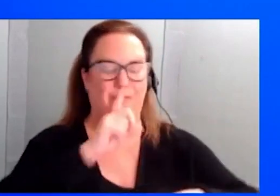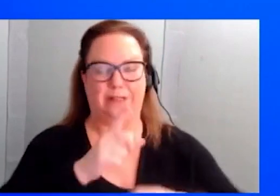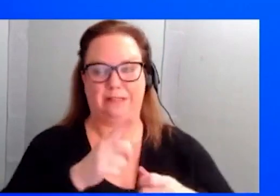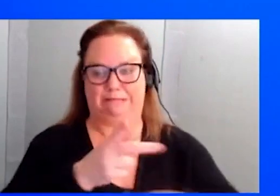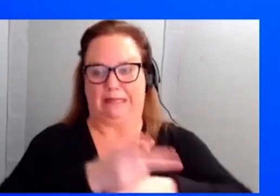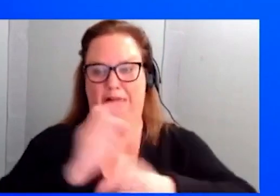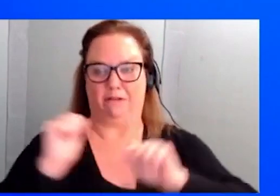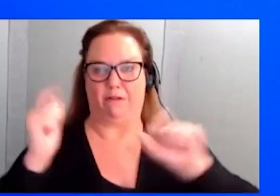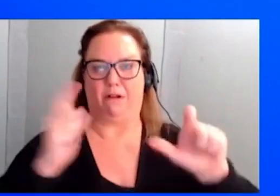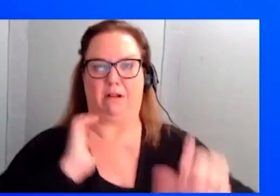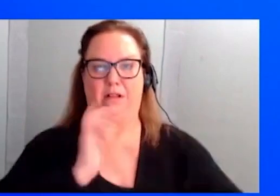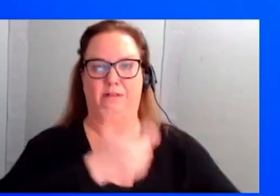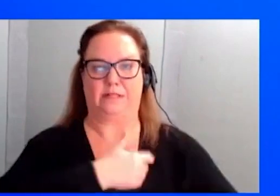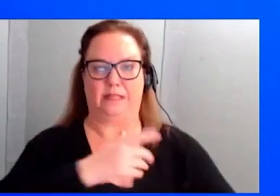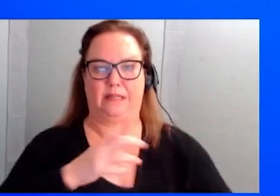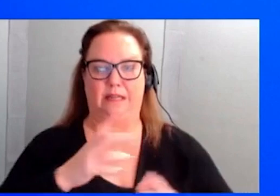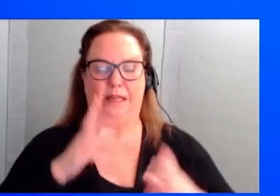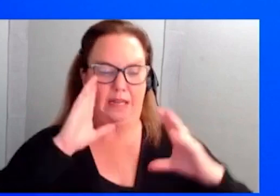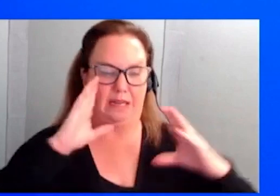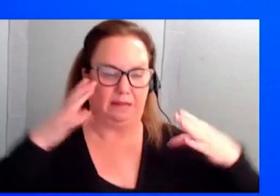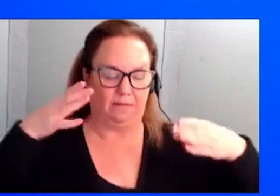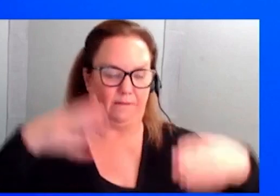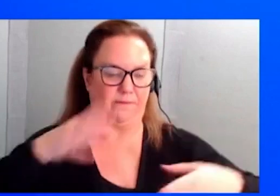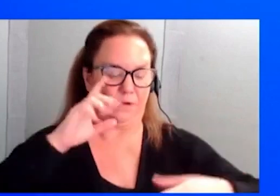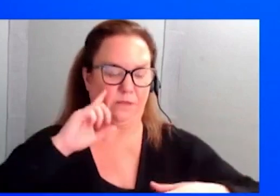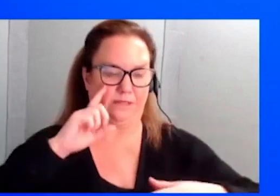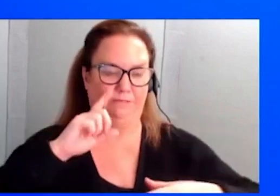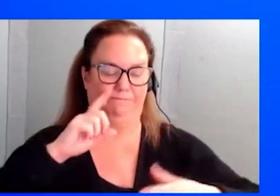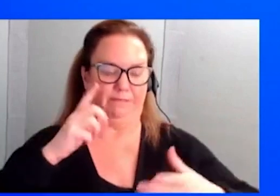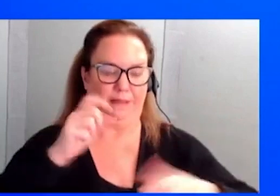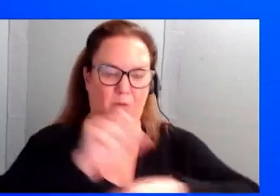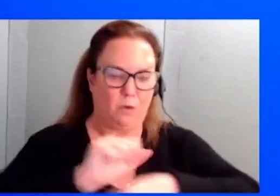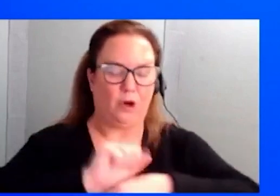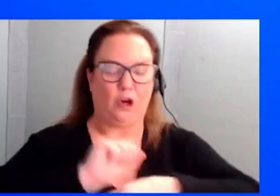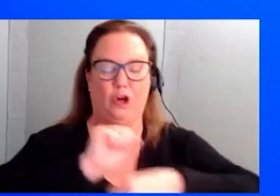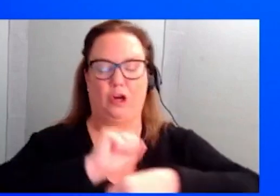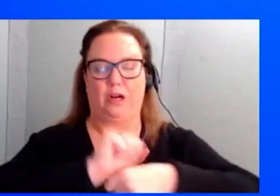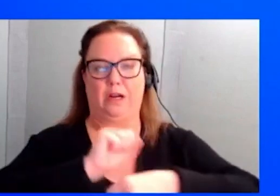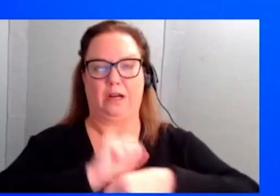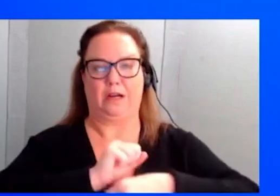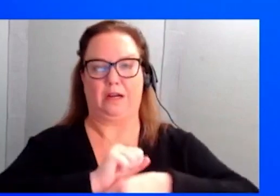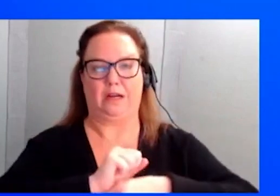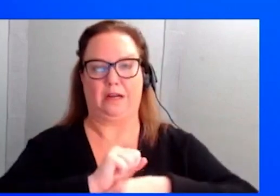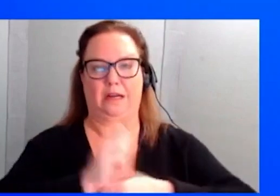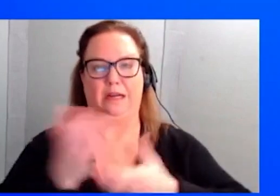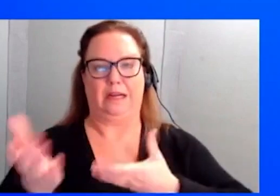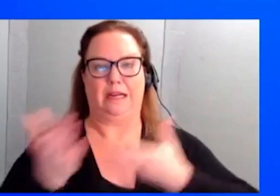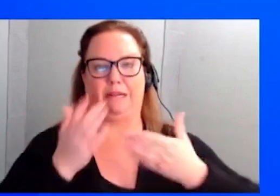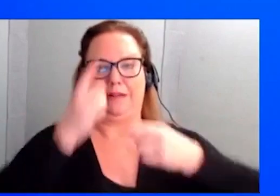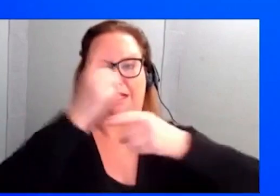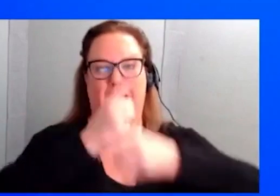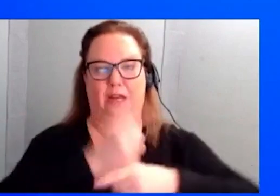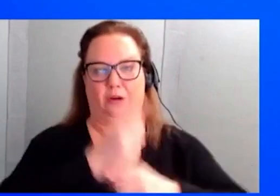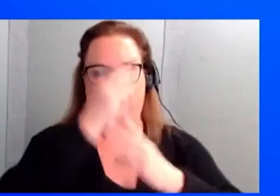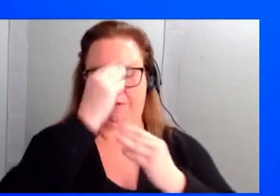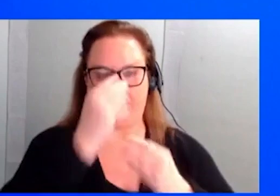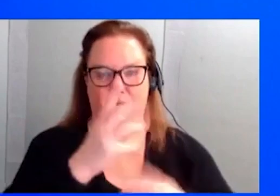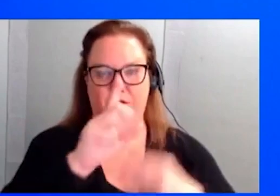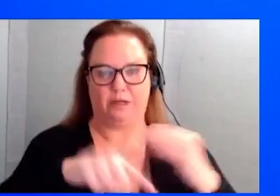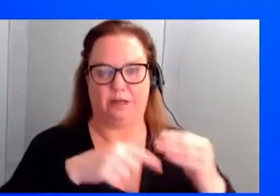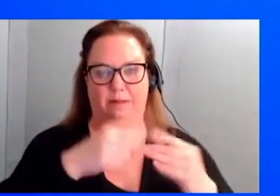so, the devotion of bringing us the most accurate information regarding the